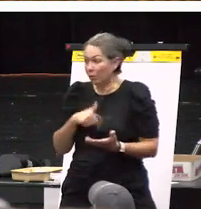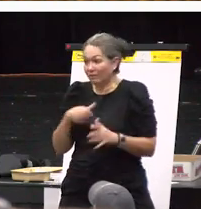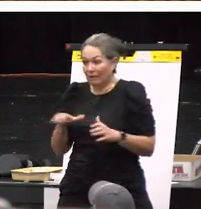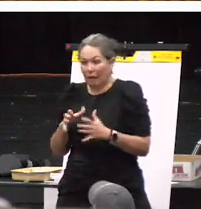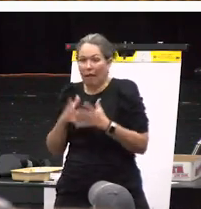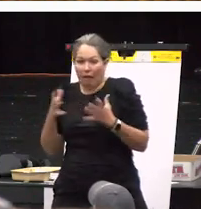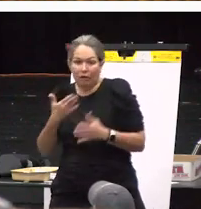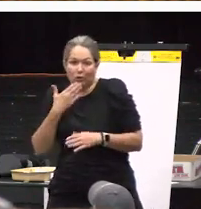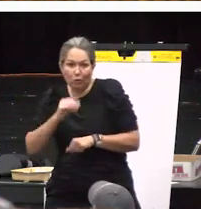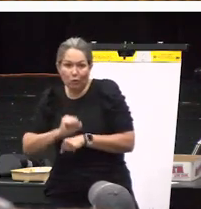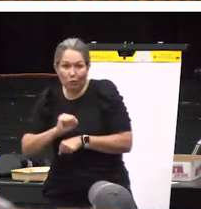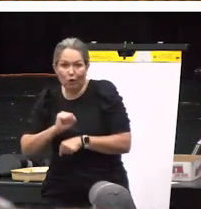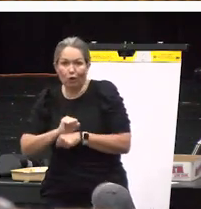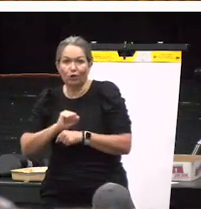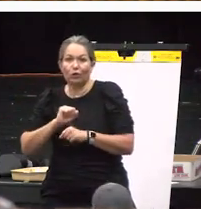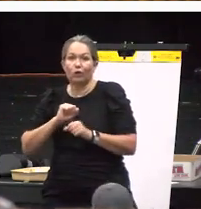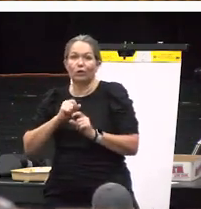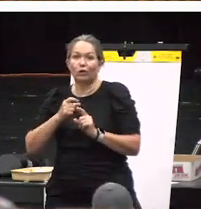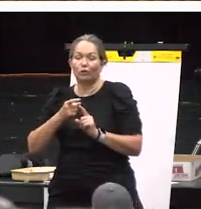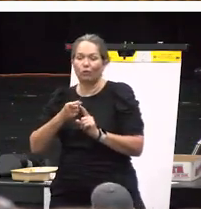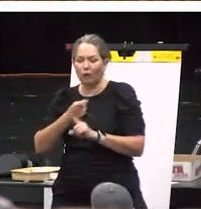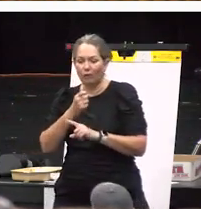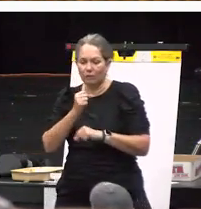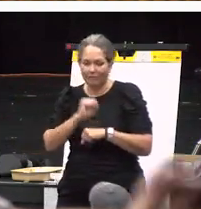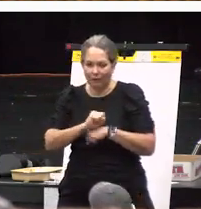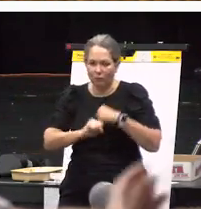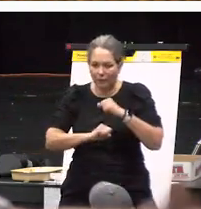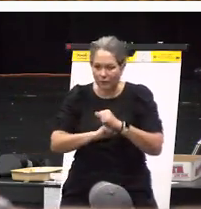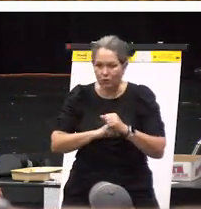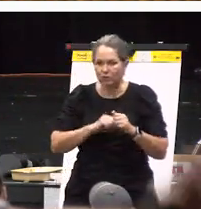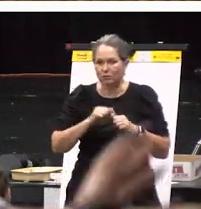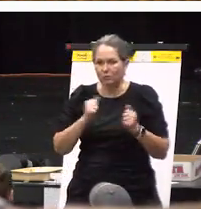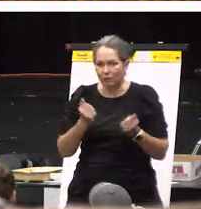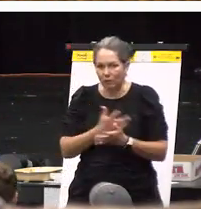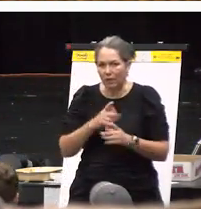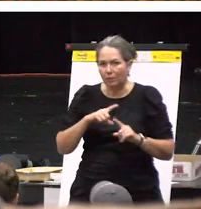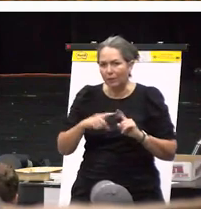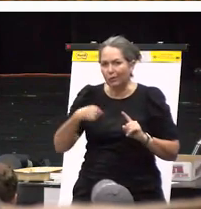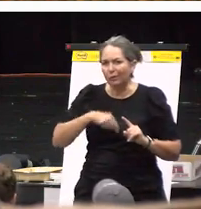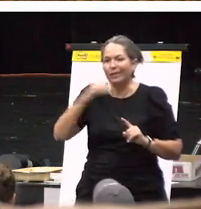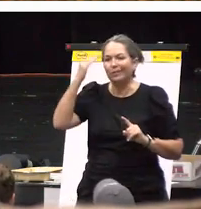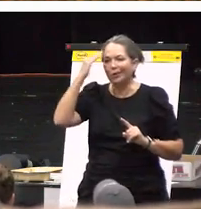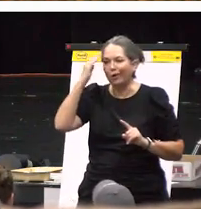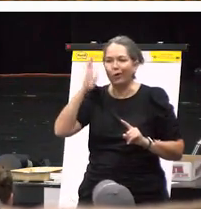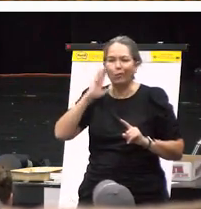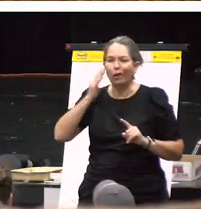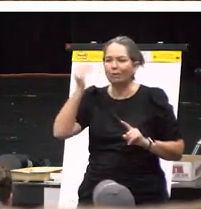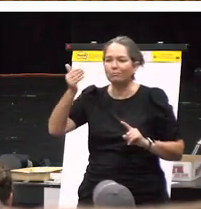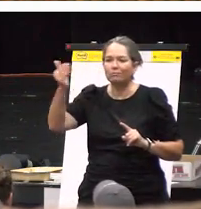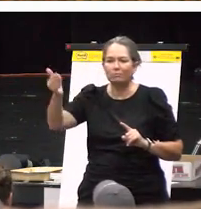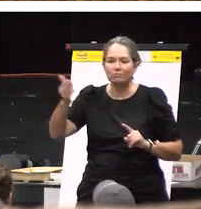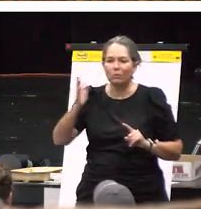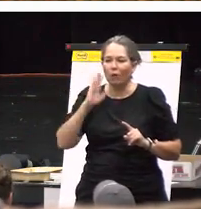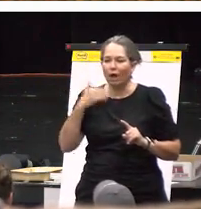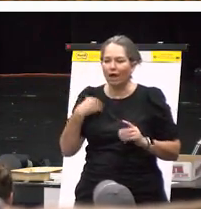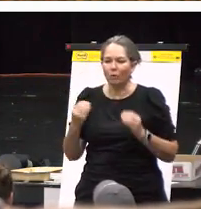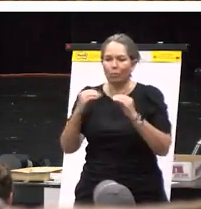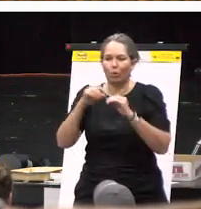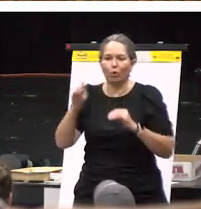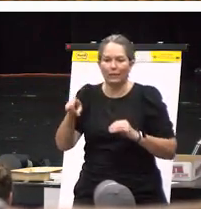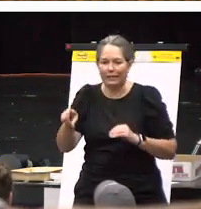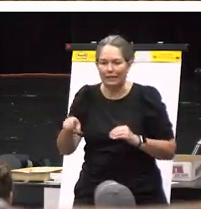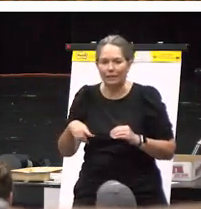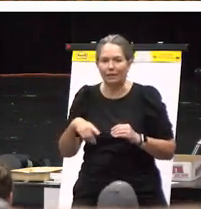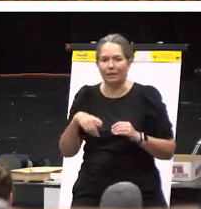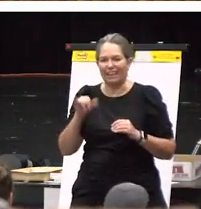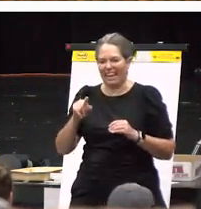done, including by the Montpelier Foundation and Montpelier Alive and others, but we know that there will be additional need going forward, and that quantification